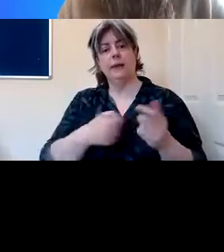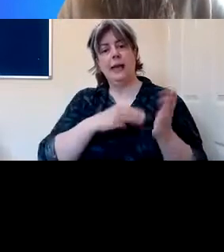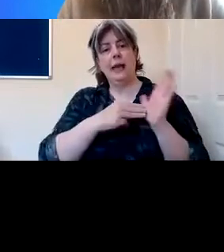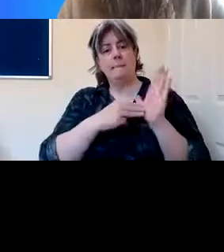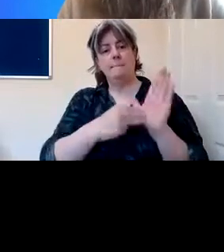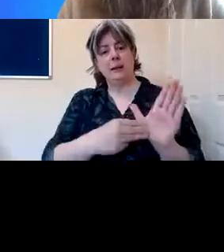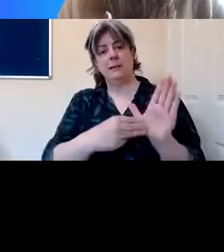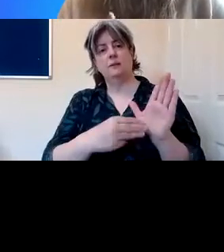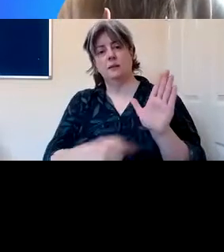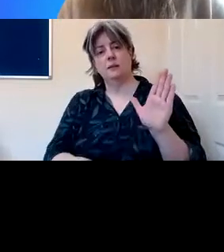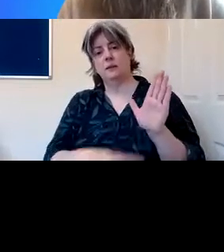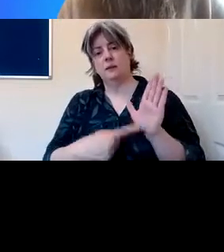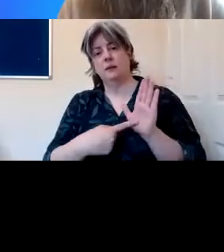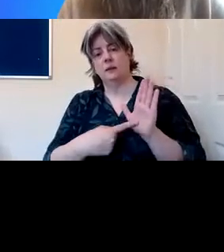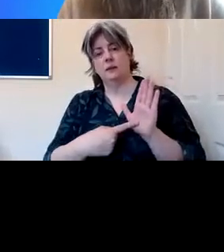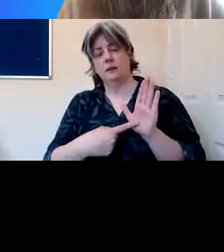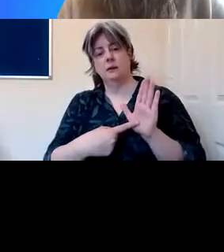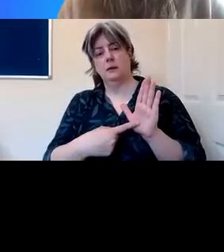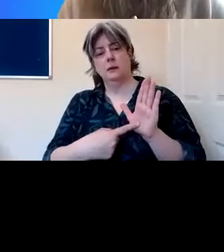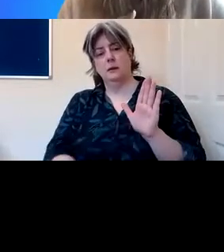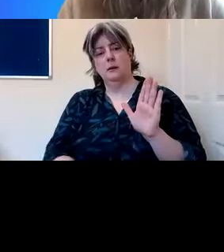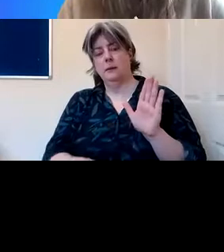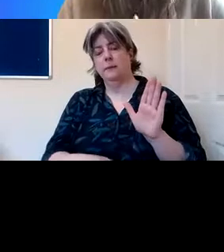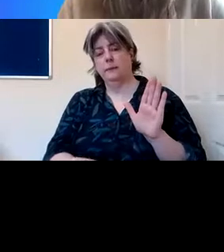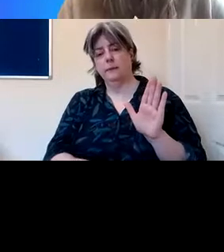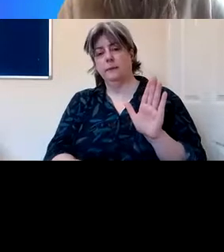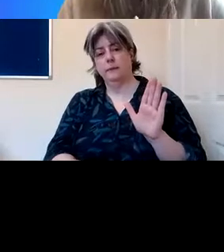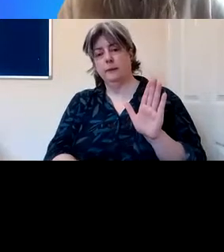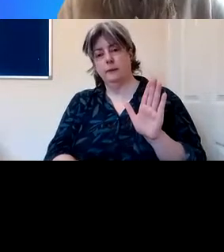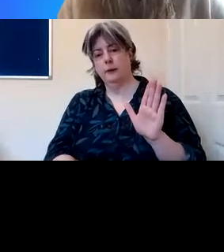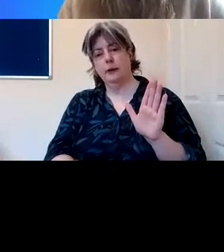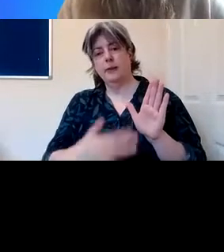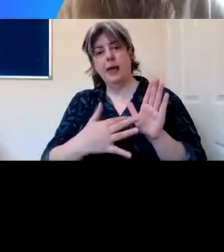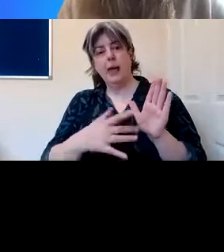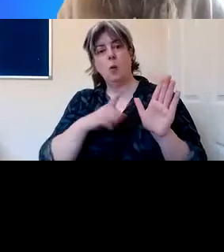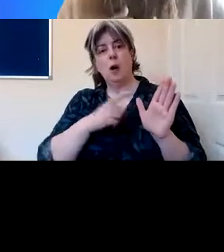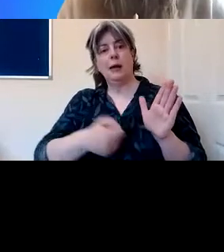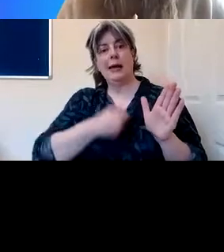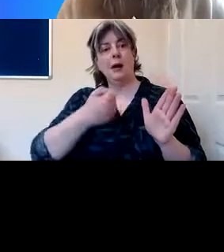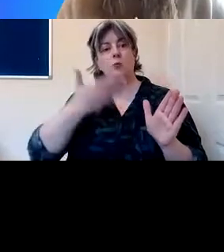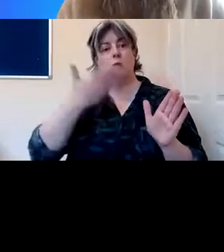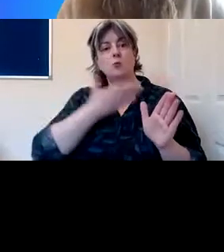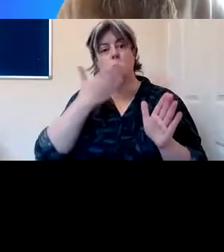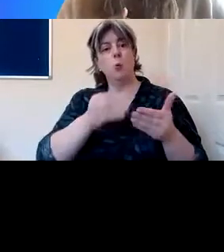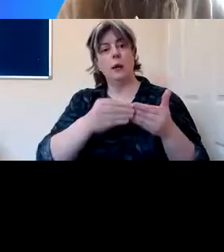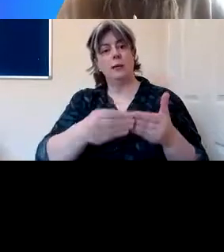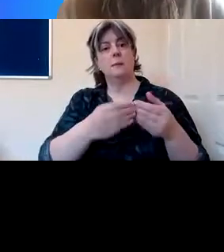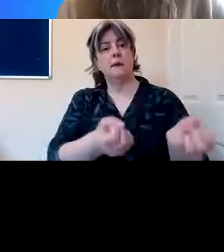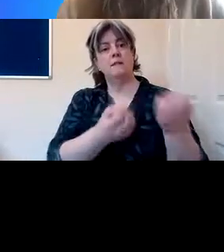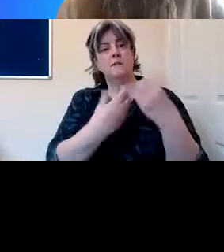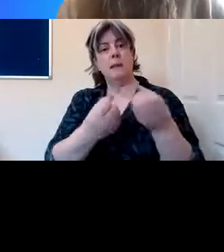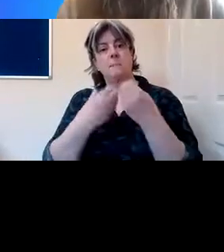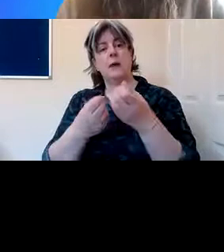forward is there because that is what our school leaders have fed back to us that they